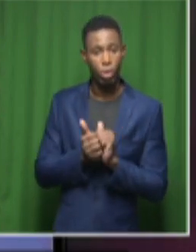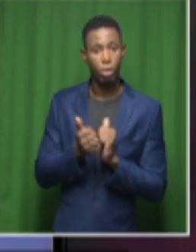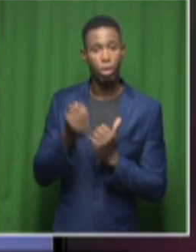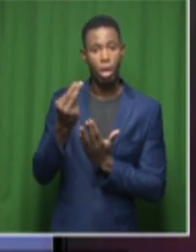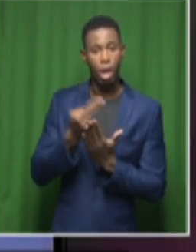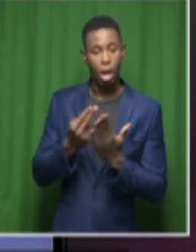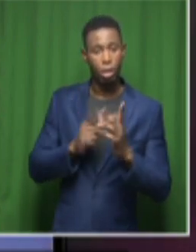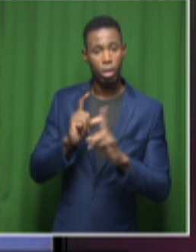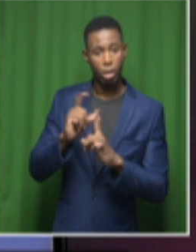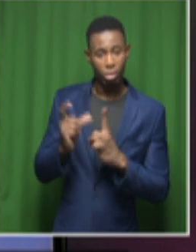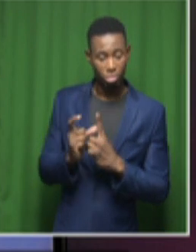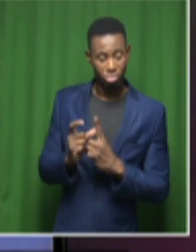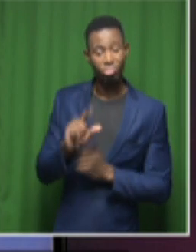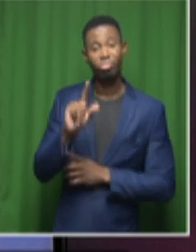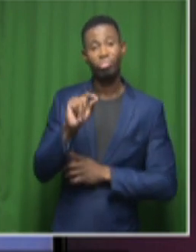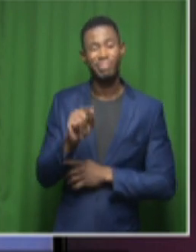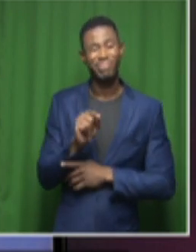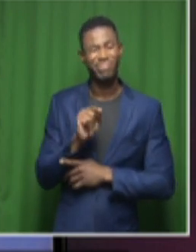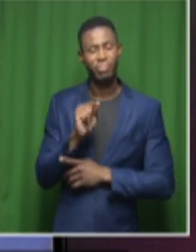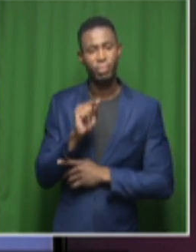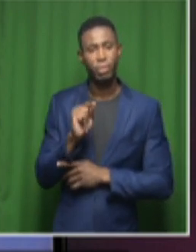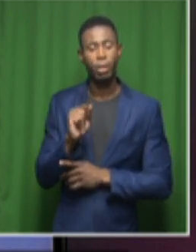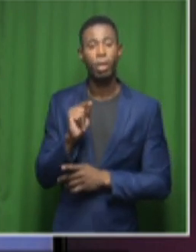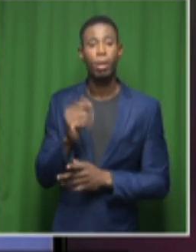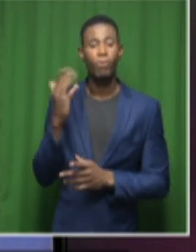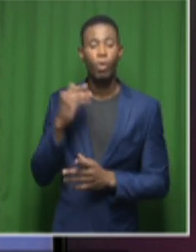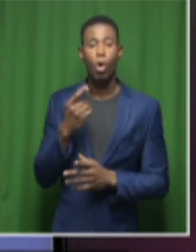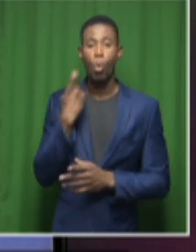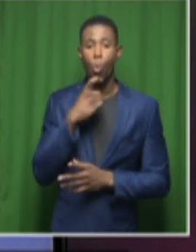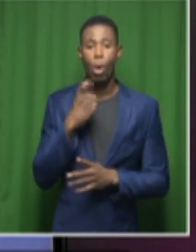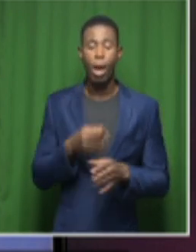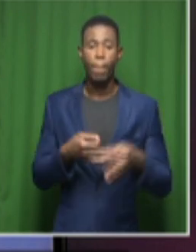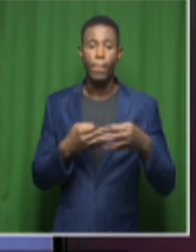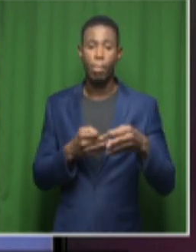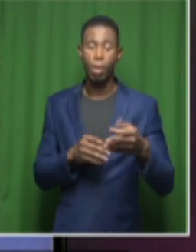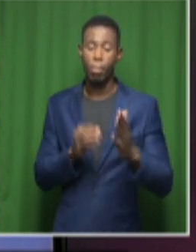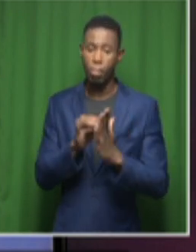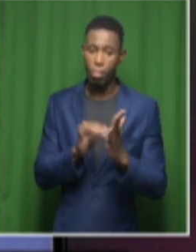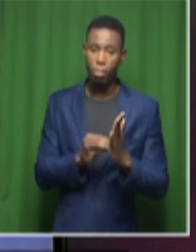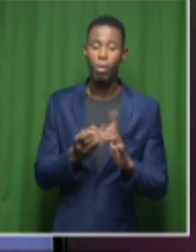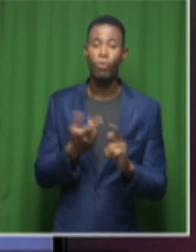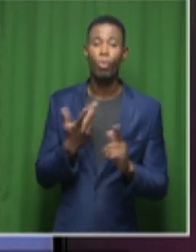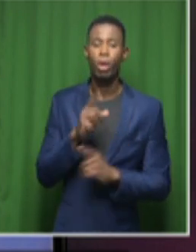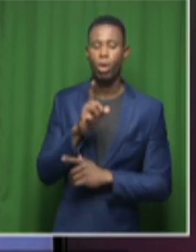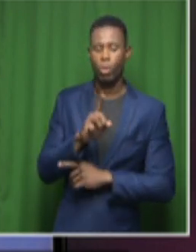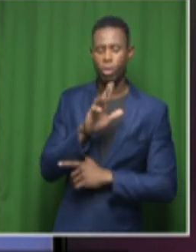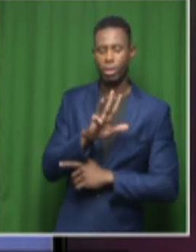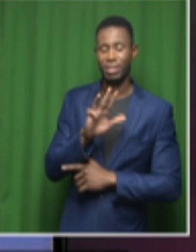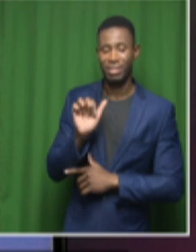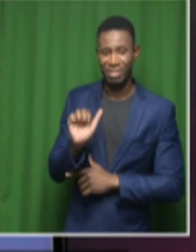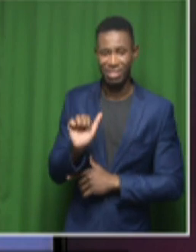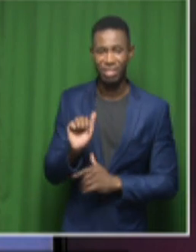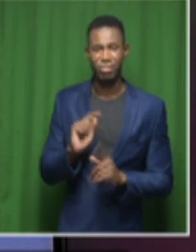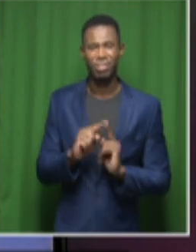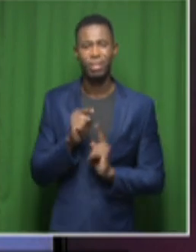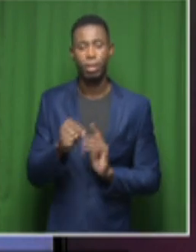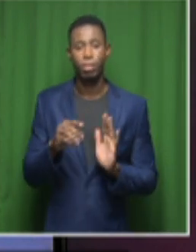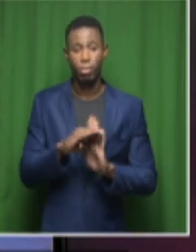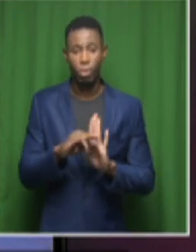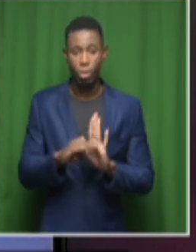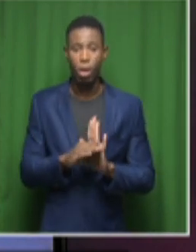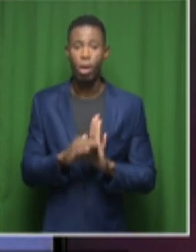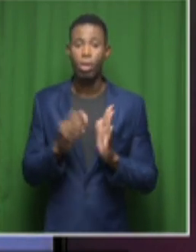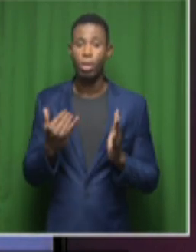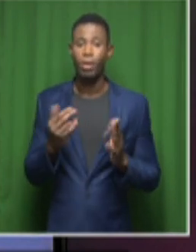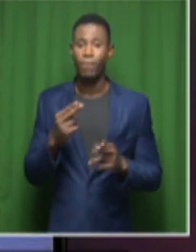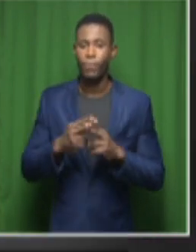and heritage from 1996, but it was actually launched in 2017. The program has a